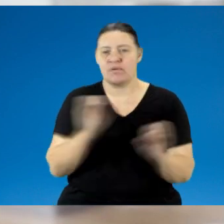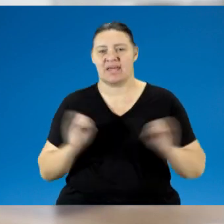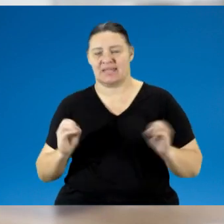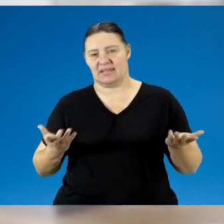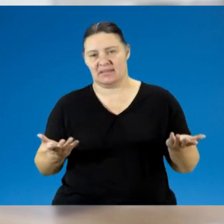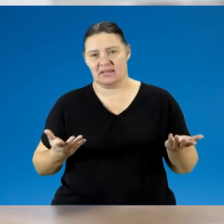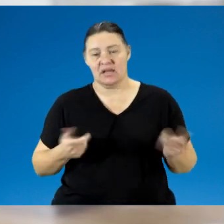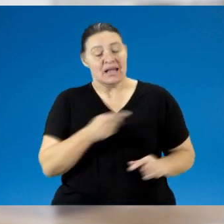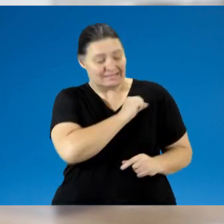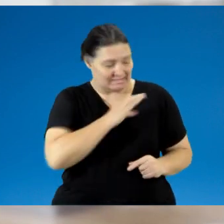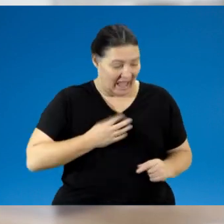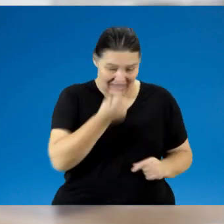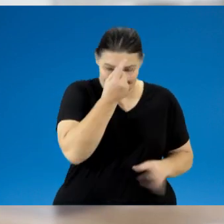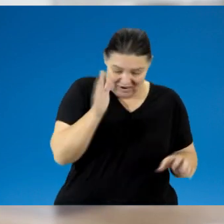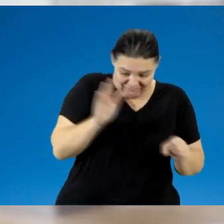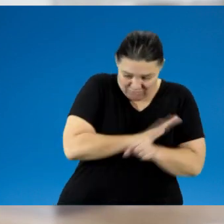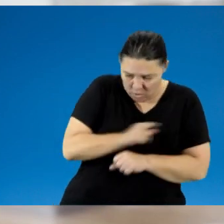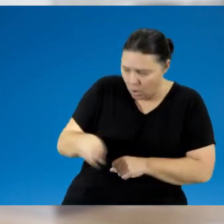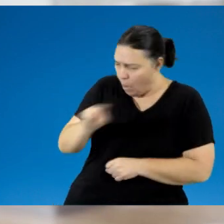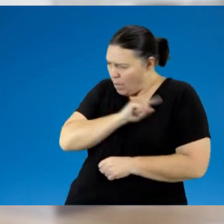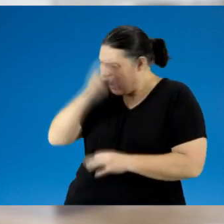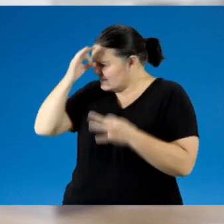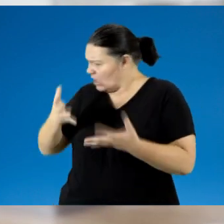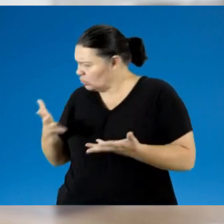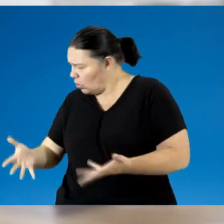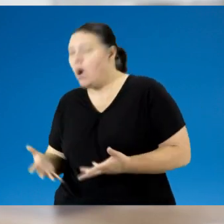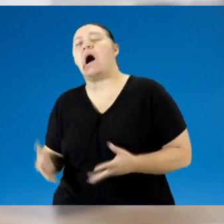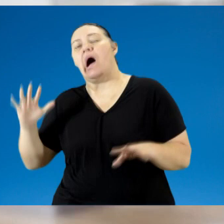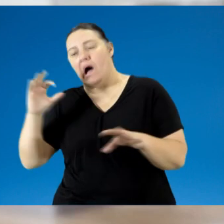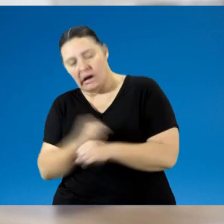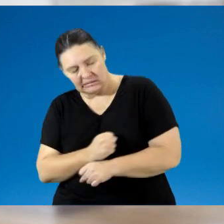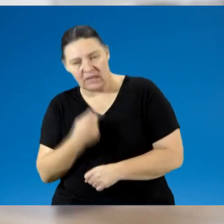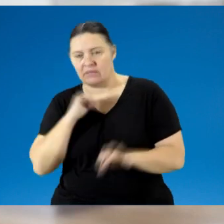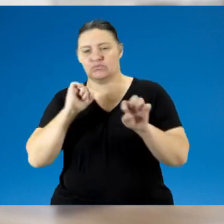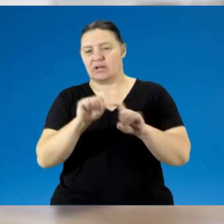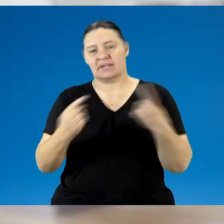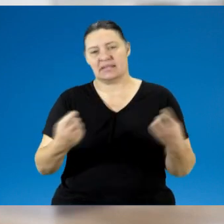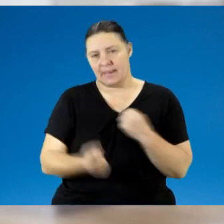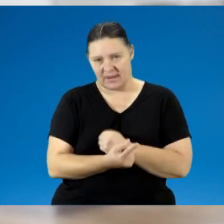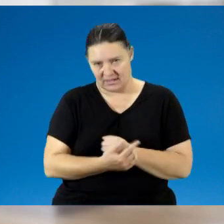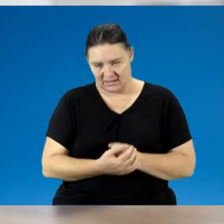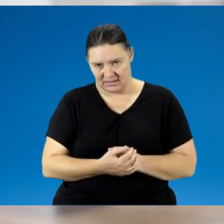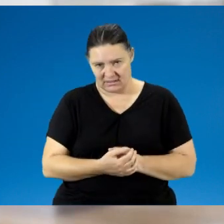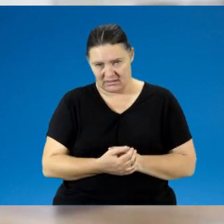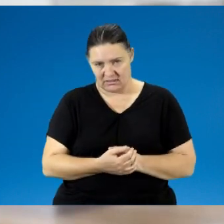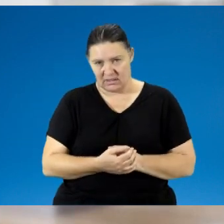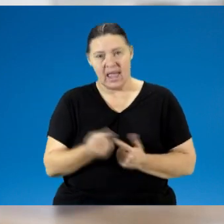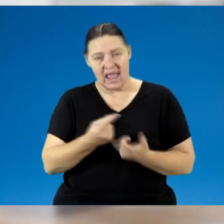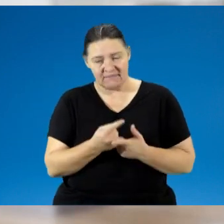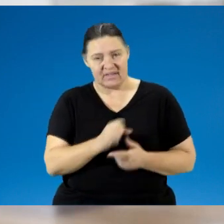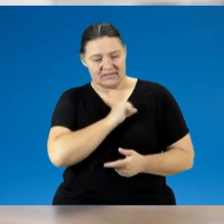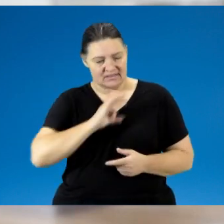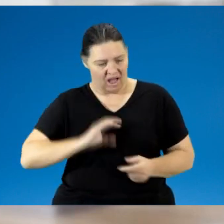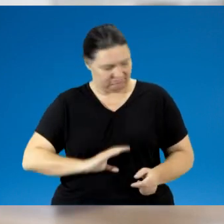before anything. They would understand whatever decision that is being taken in the business. So they won't do that. And if our employees' morale is